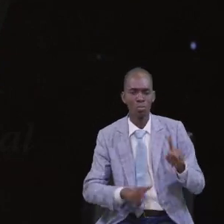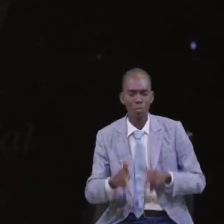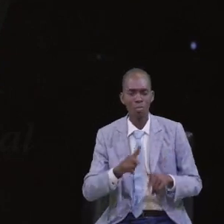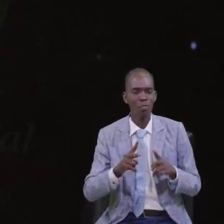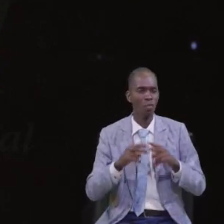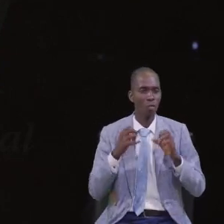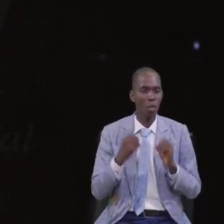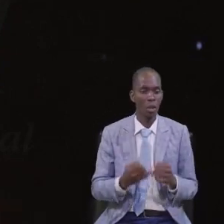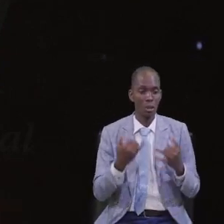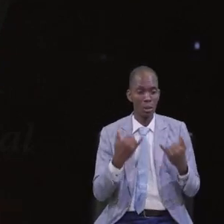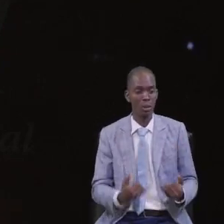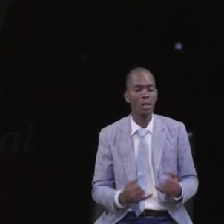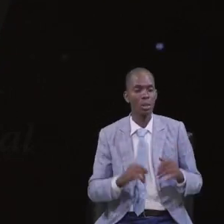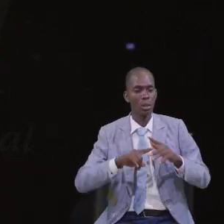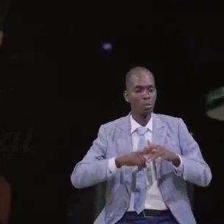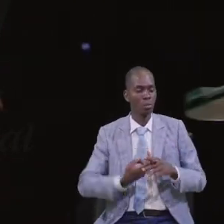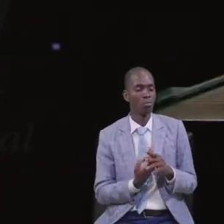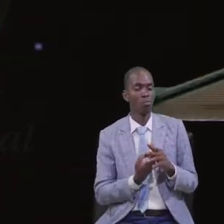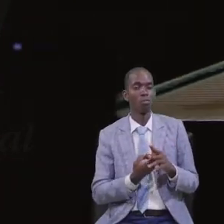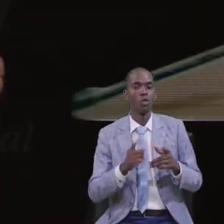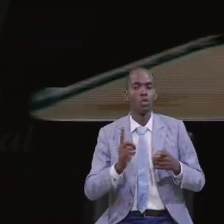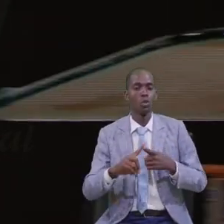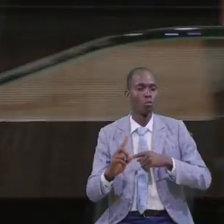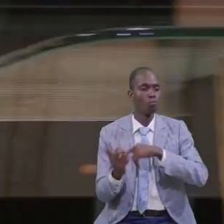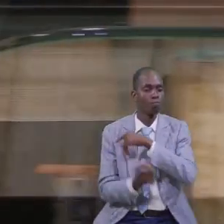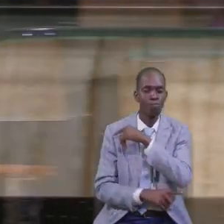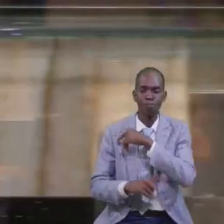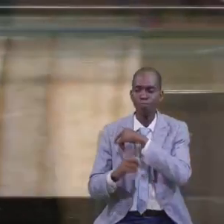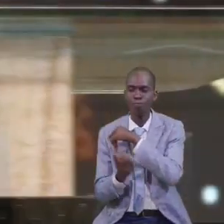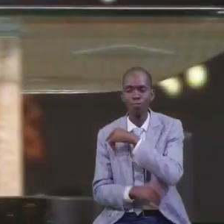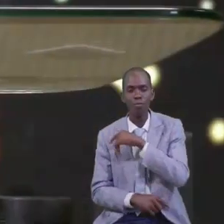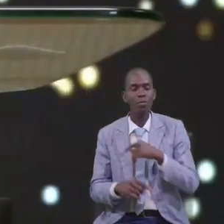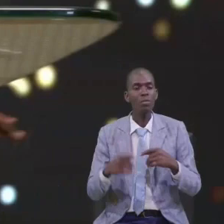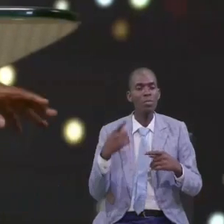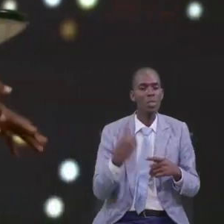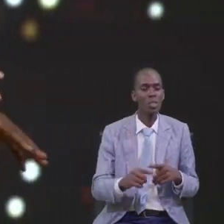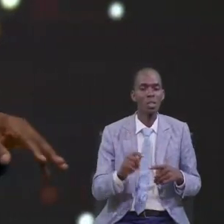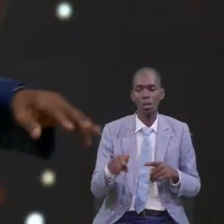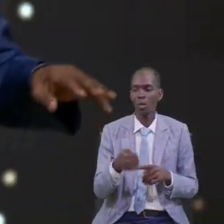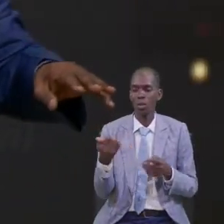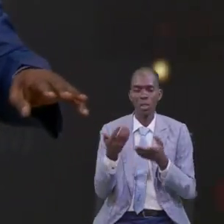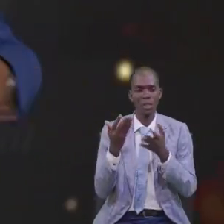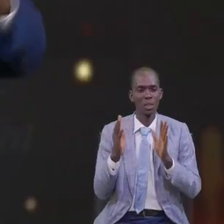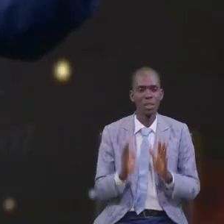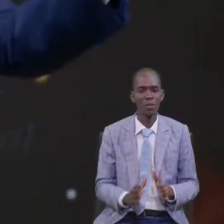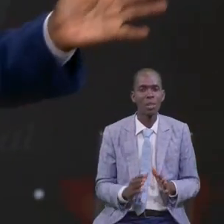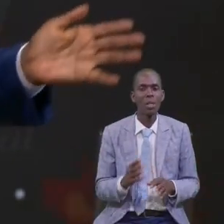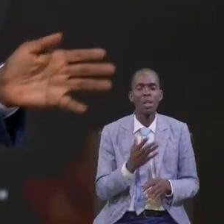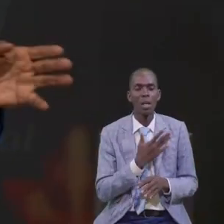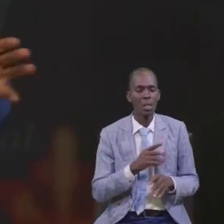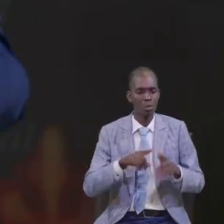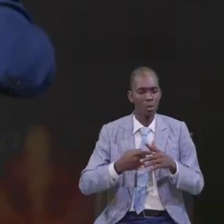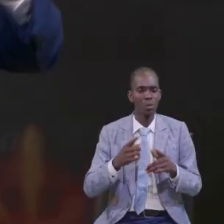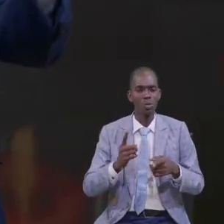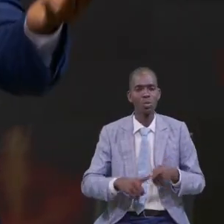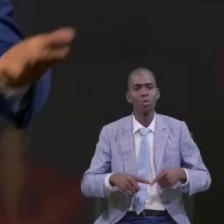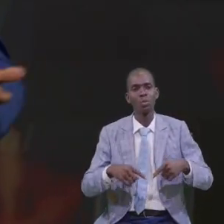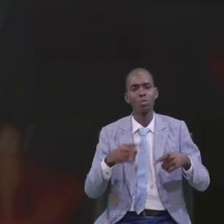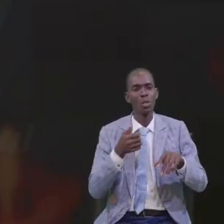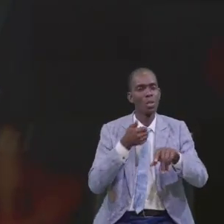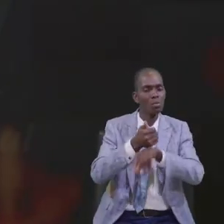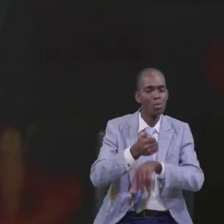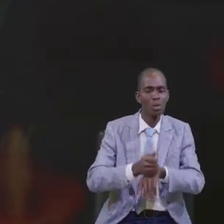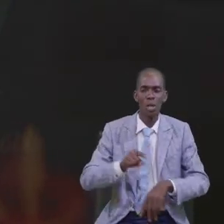he begins to smite his fellow servant. He begins to criticize his